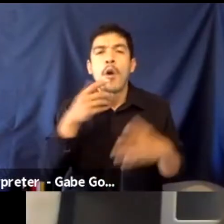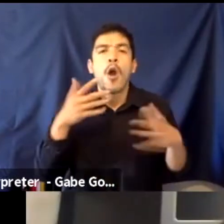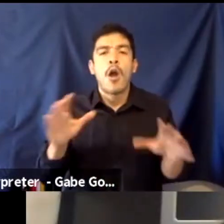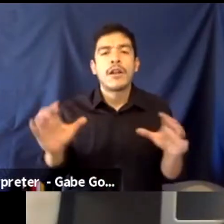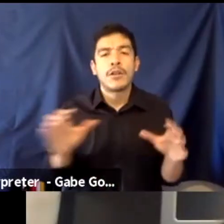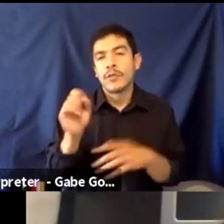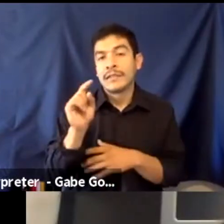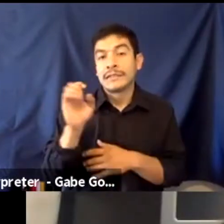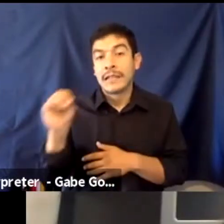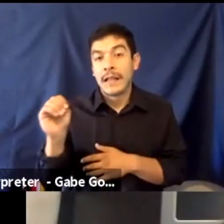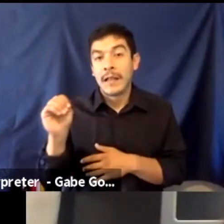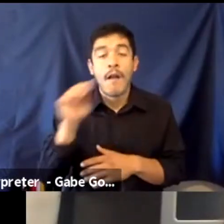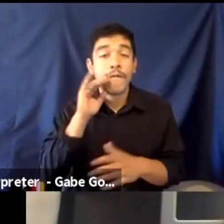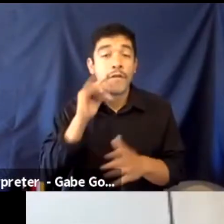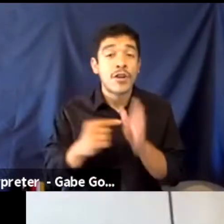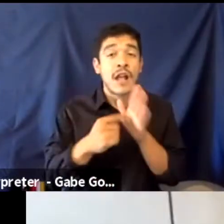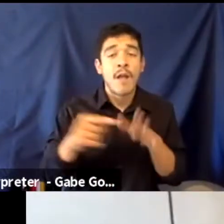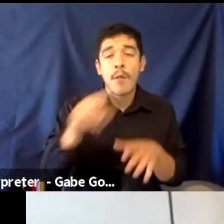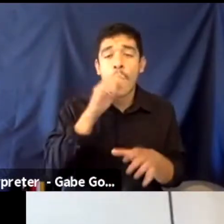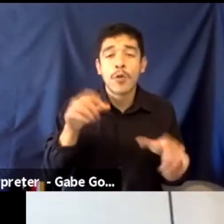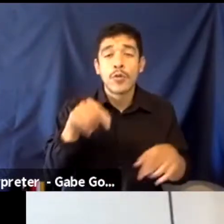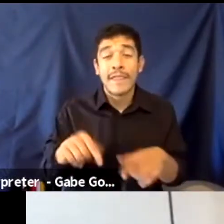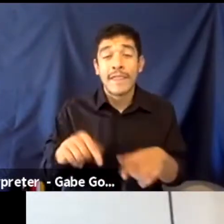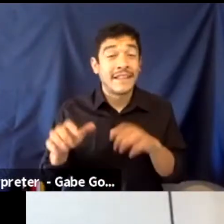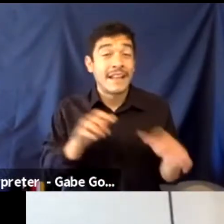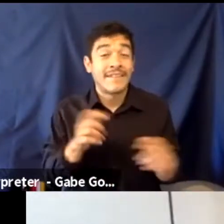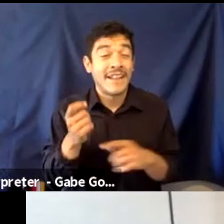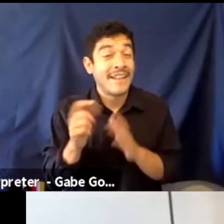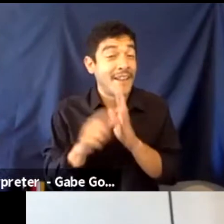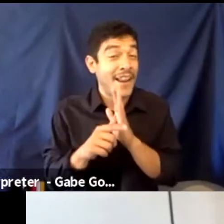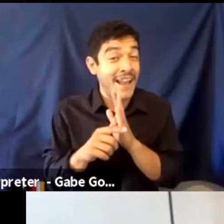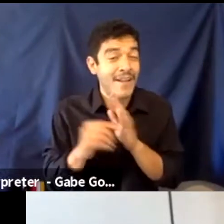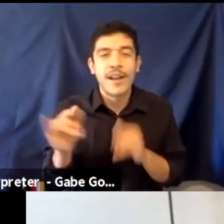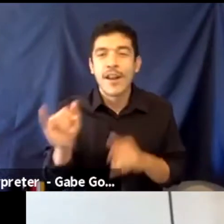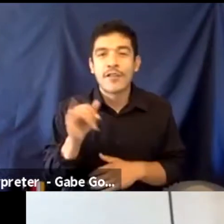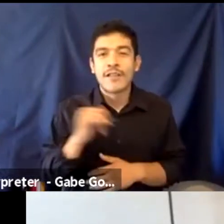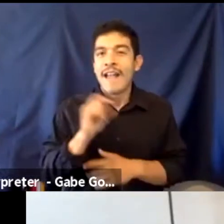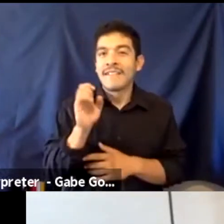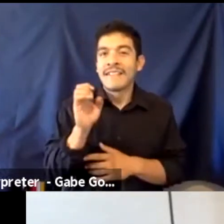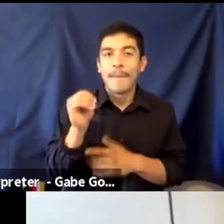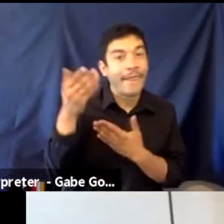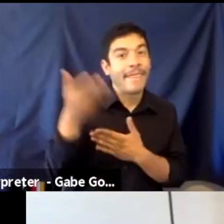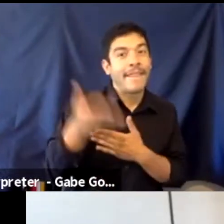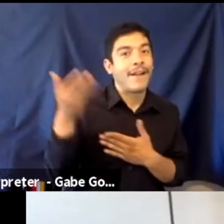So for example, we'll do this fidget activity a little bit later, and there's already STEM in that. So if you